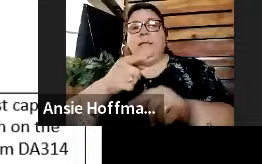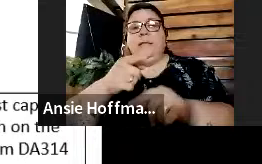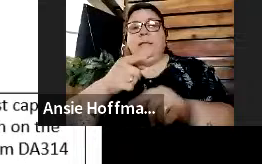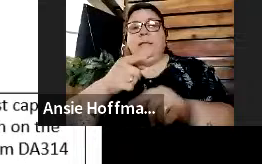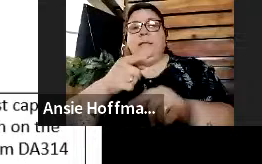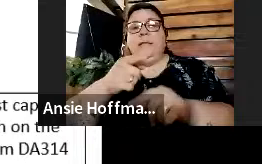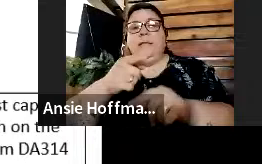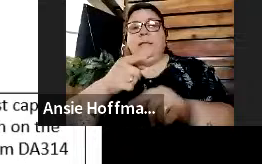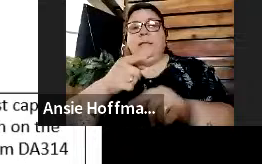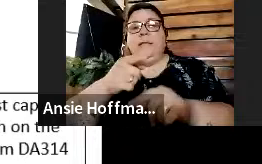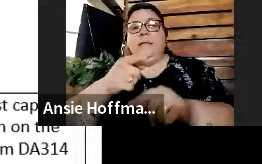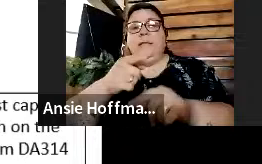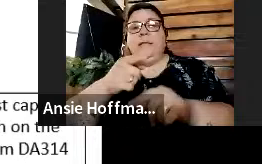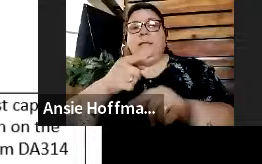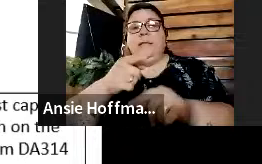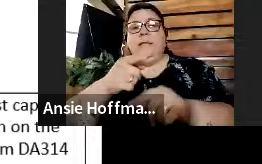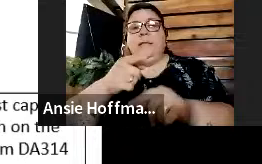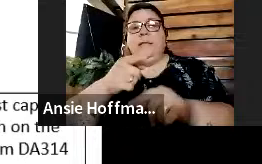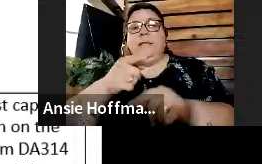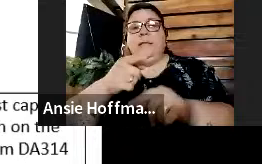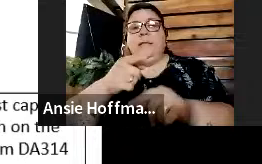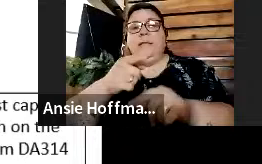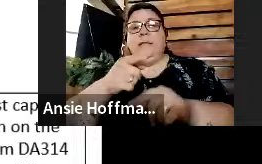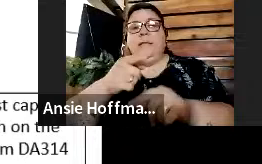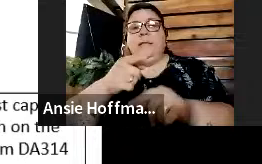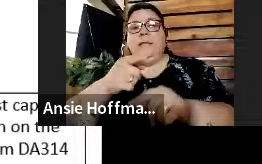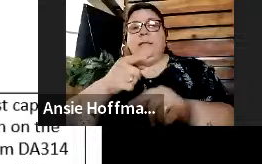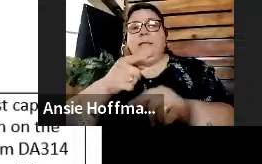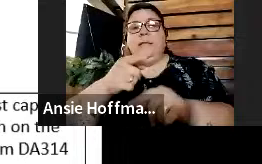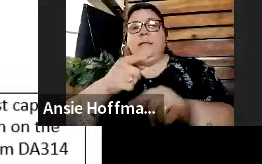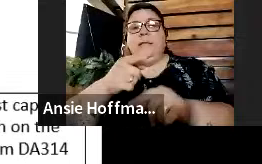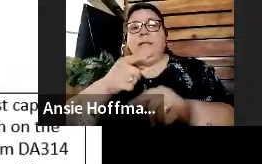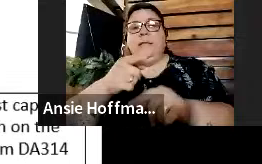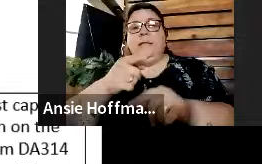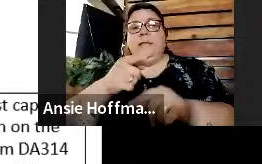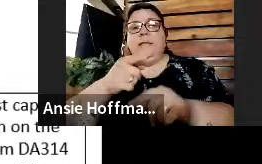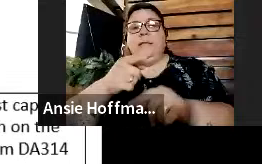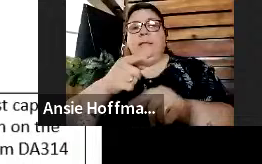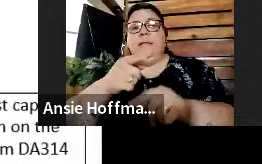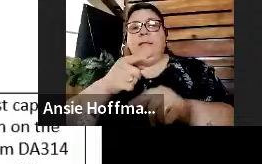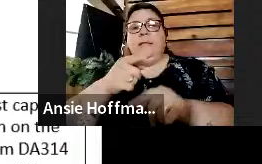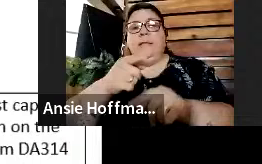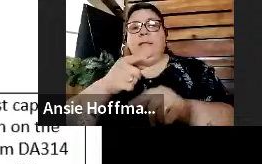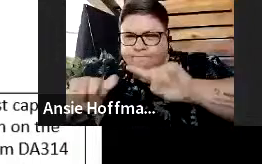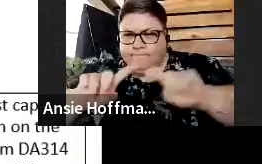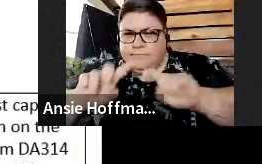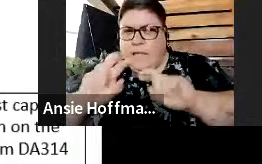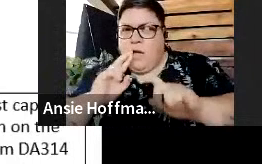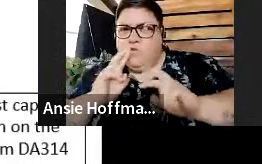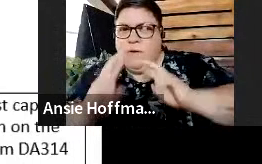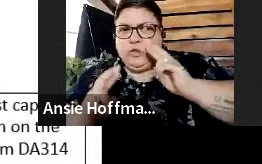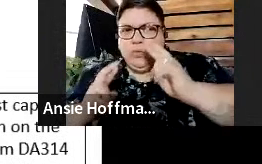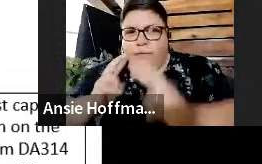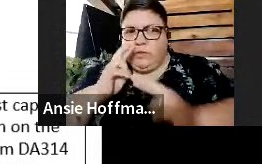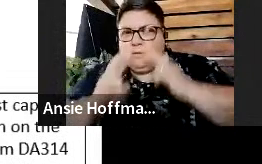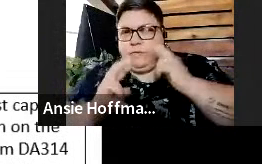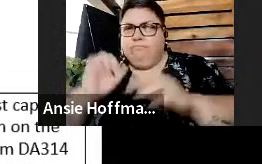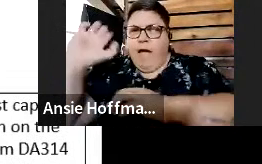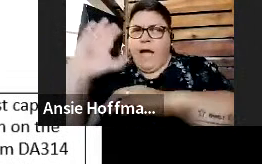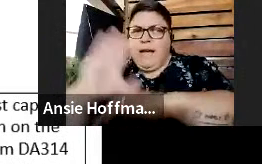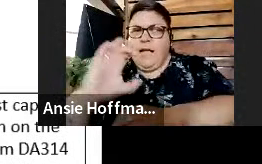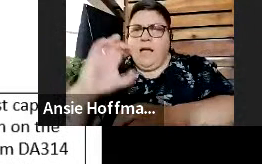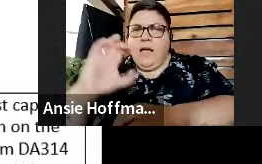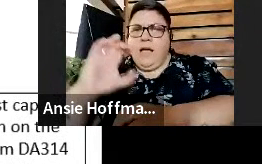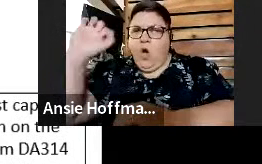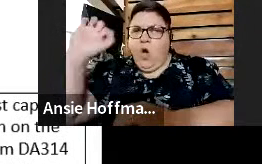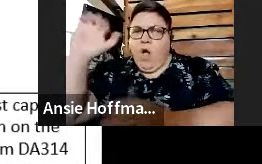involves research and analysis, reference to other customs organizations,